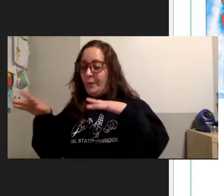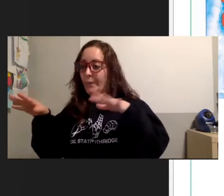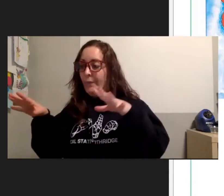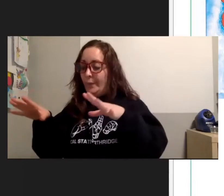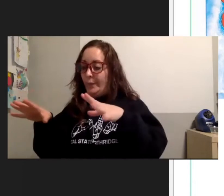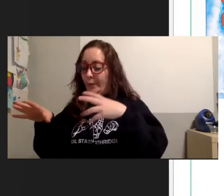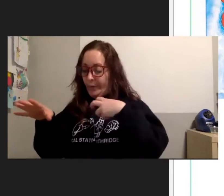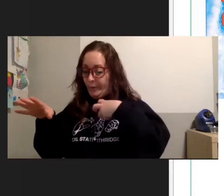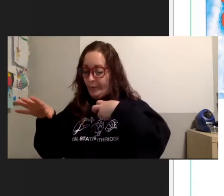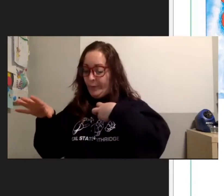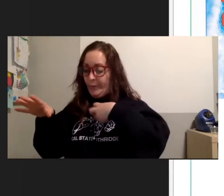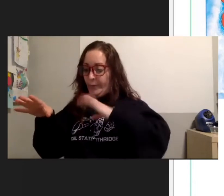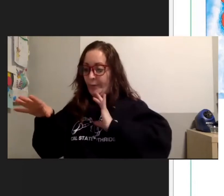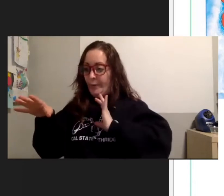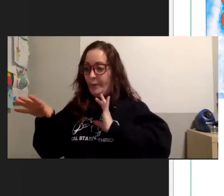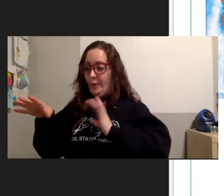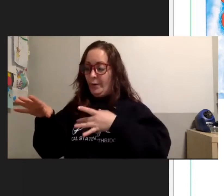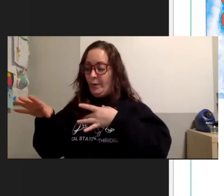their bodies.